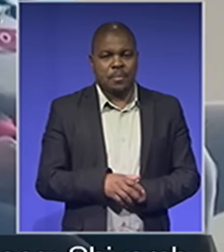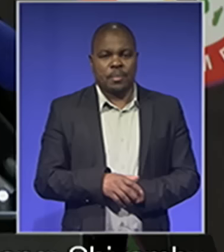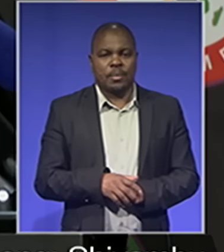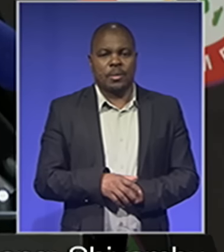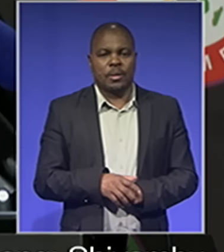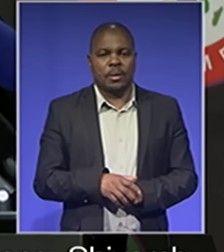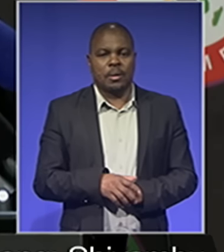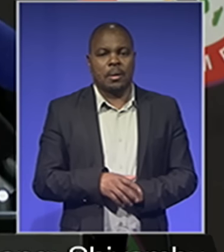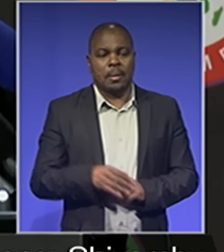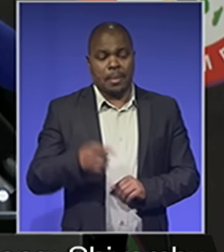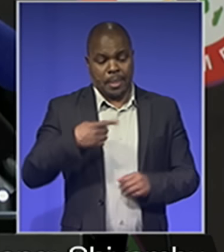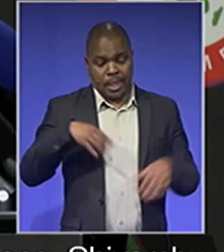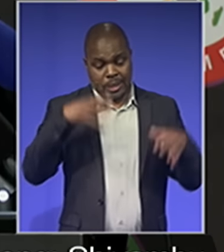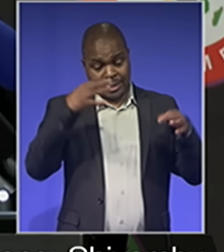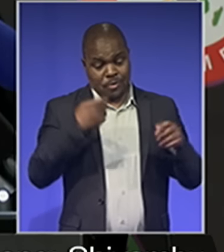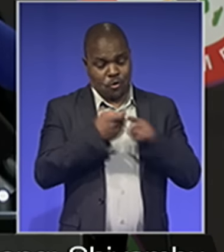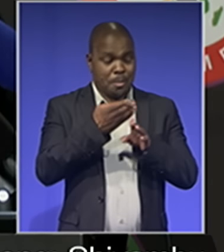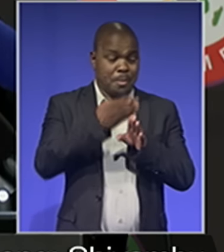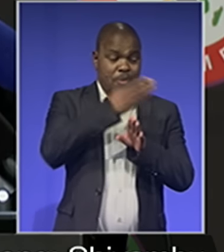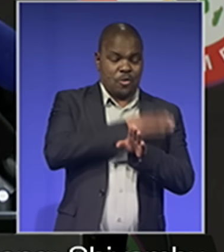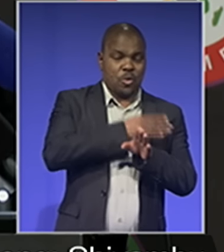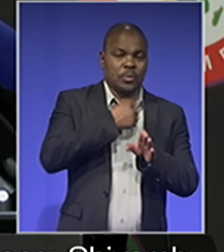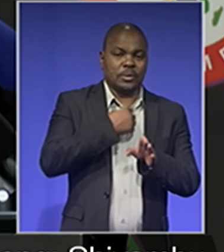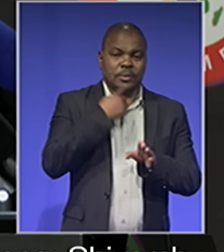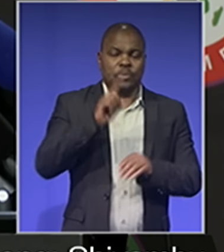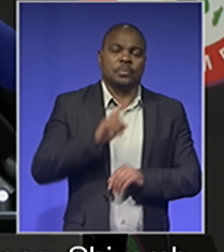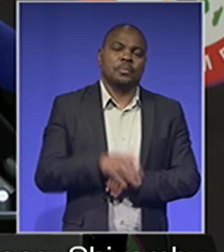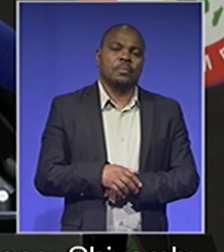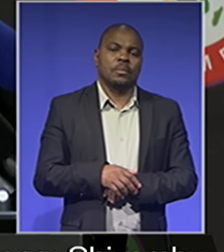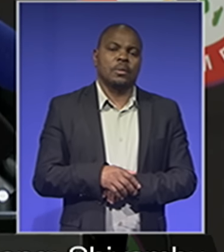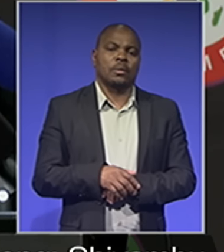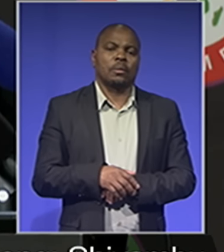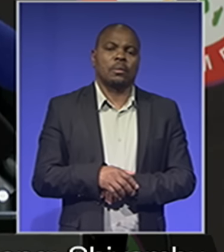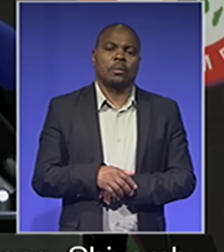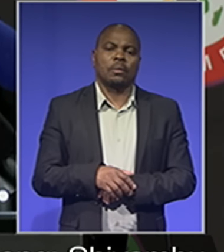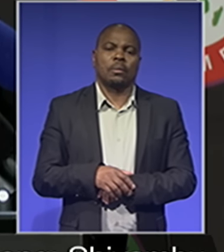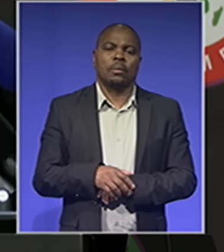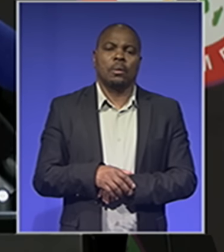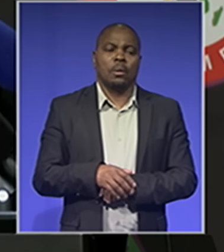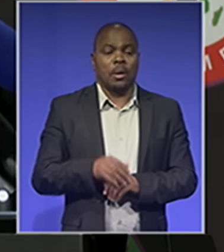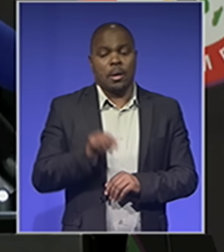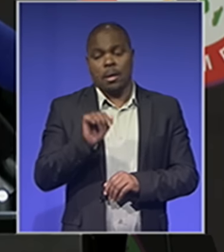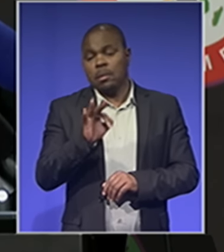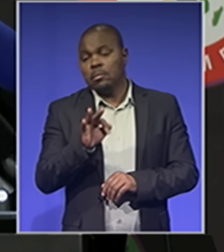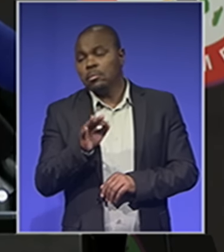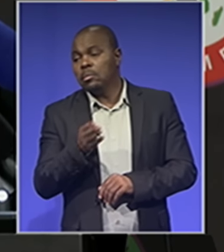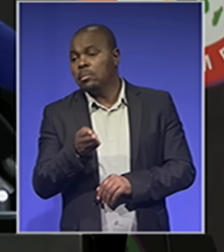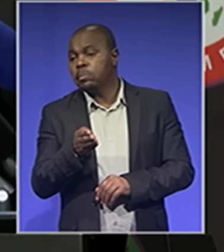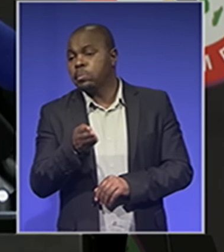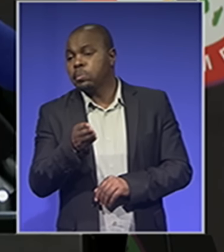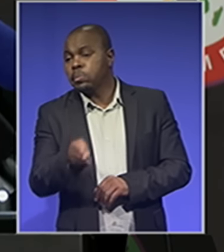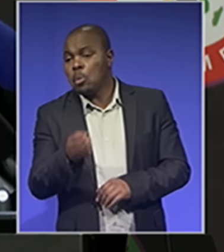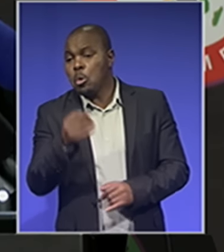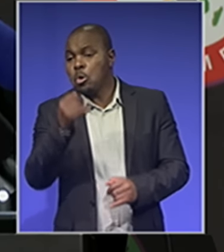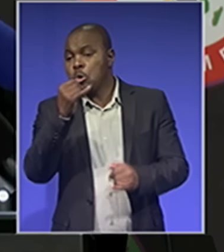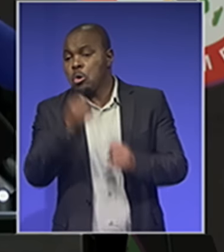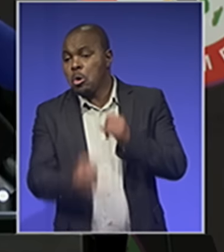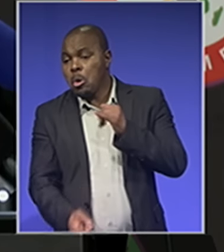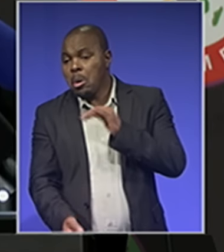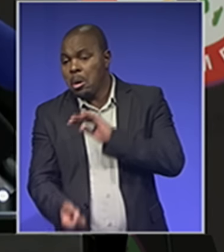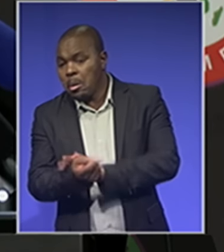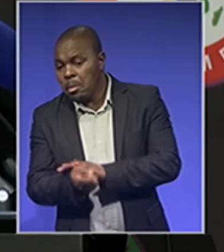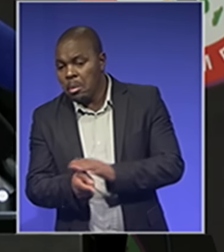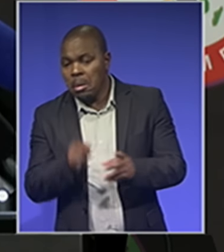the beginning was that we do not tiptoe around wrongdoing